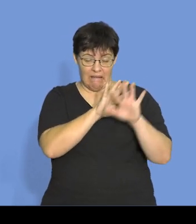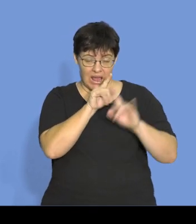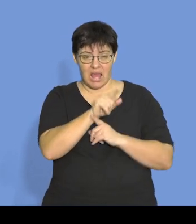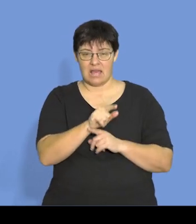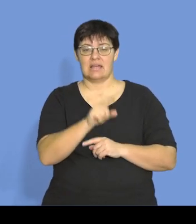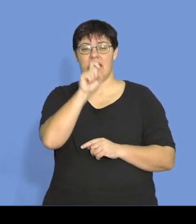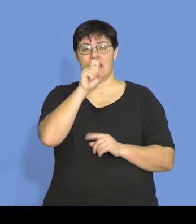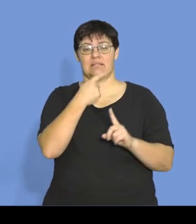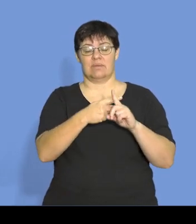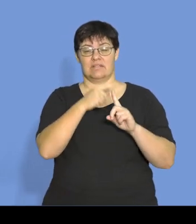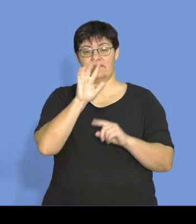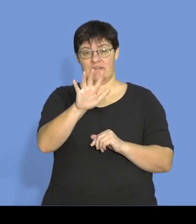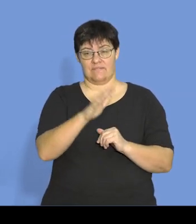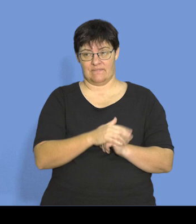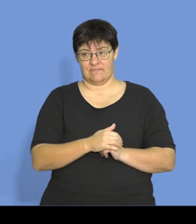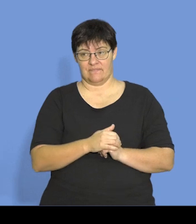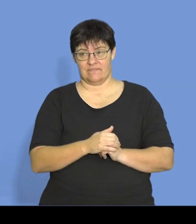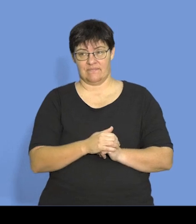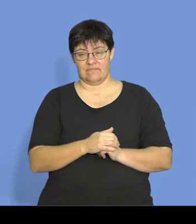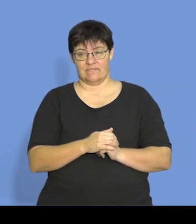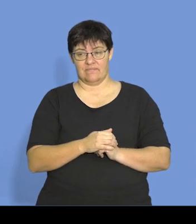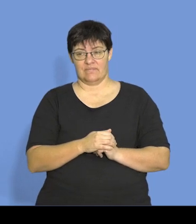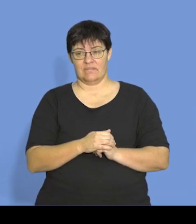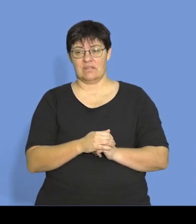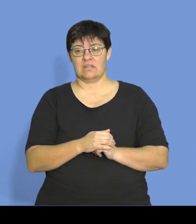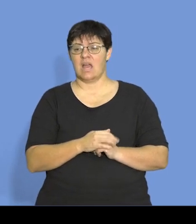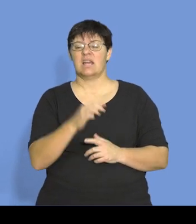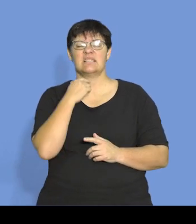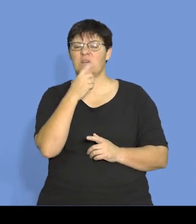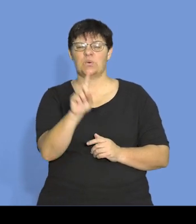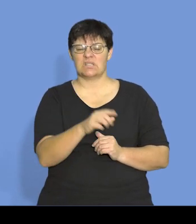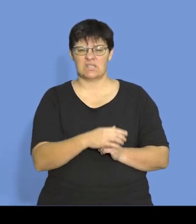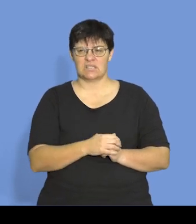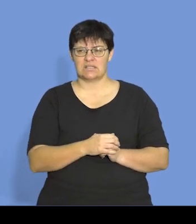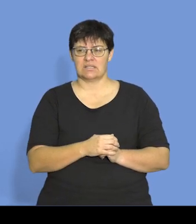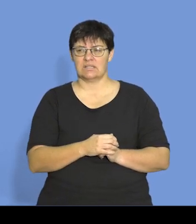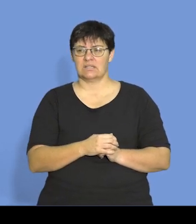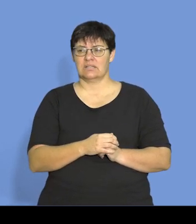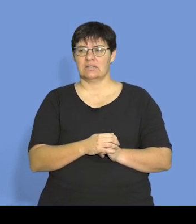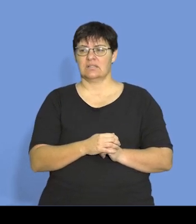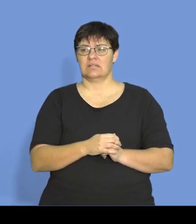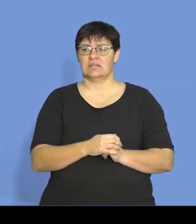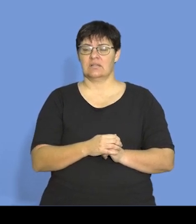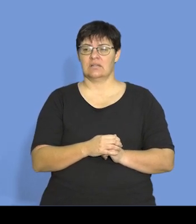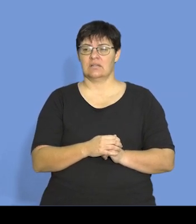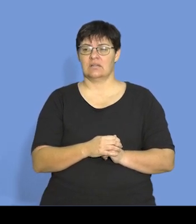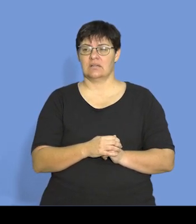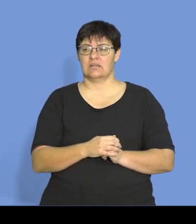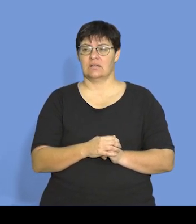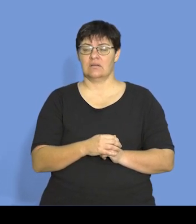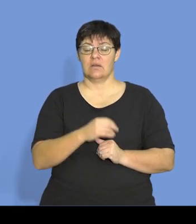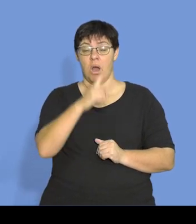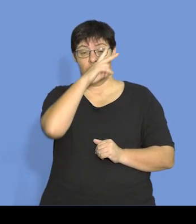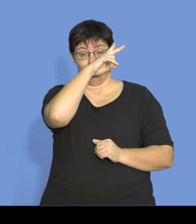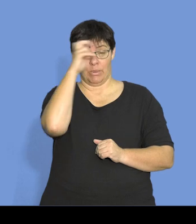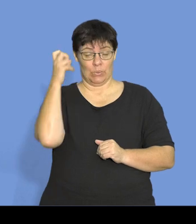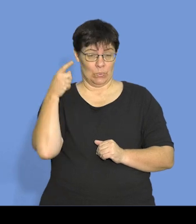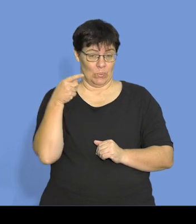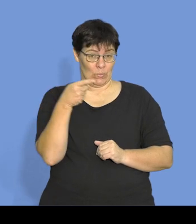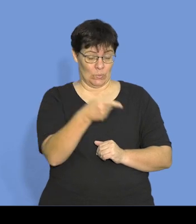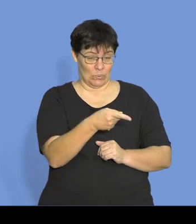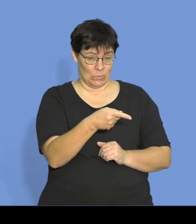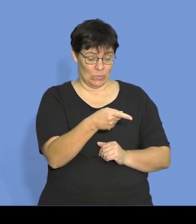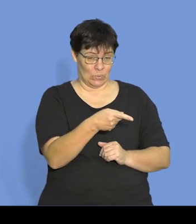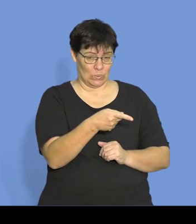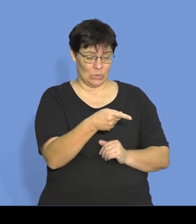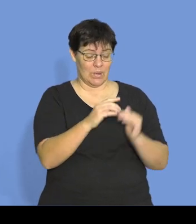will be x plus 5. Now this is simply saying I want where the